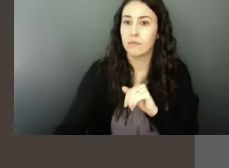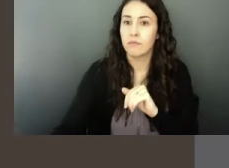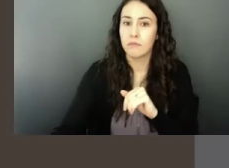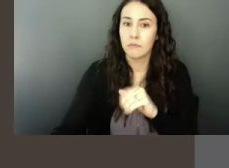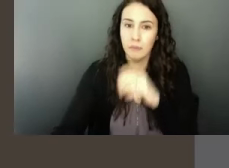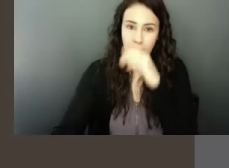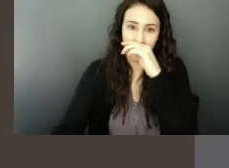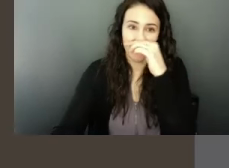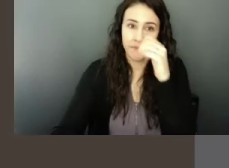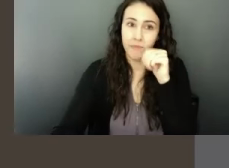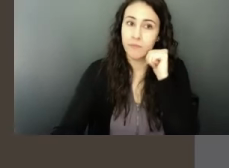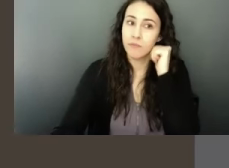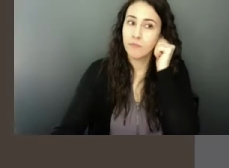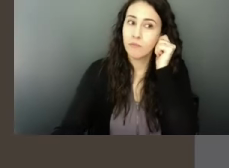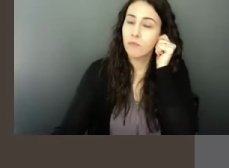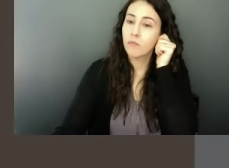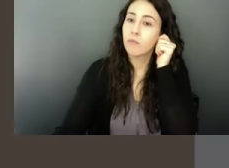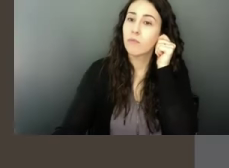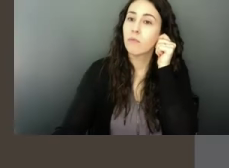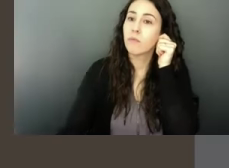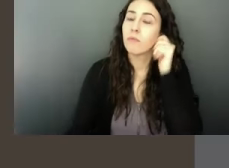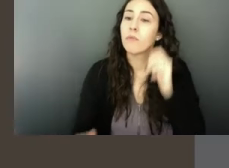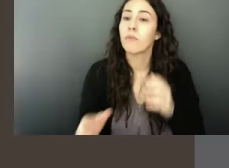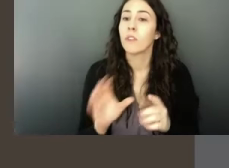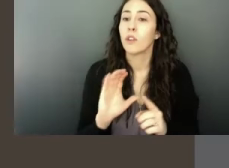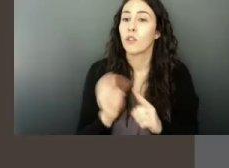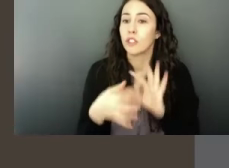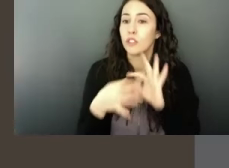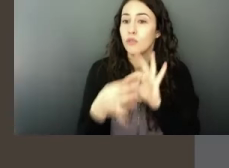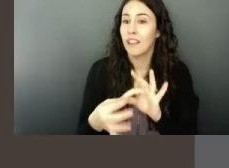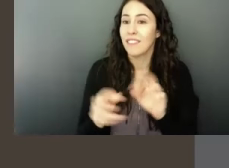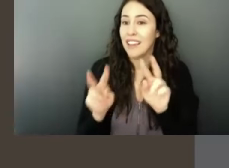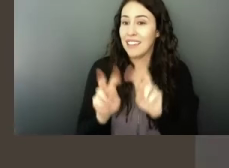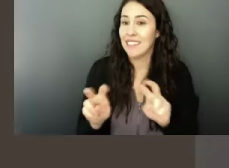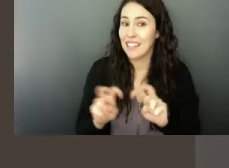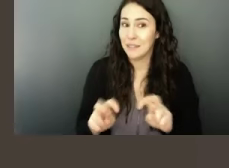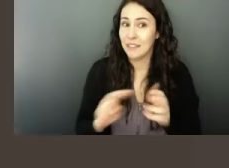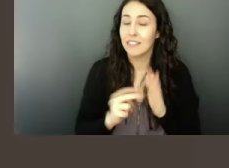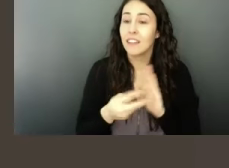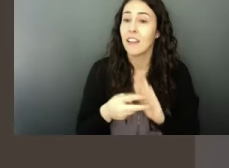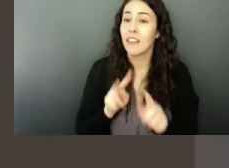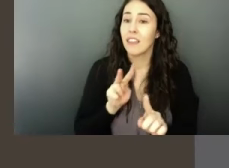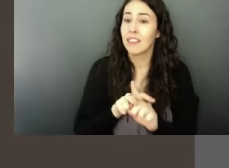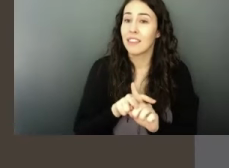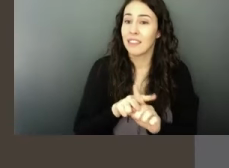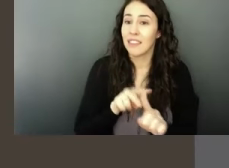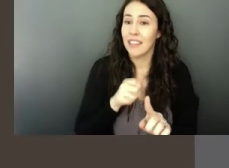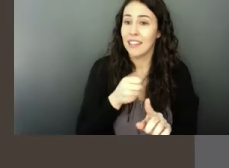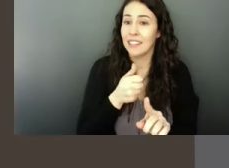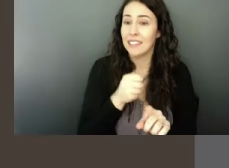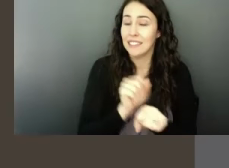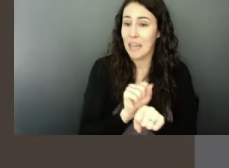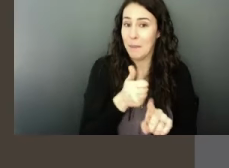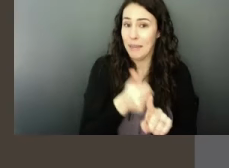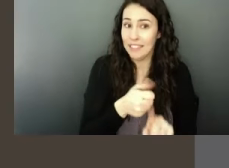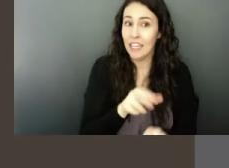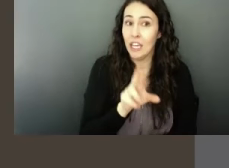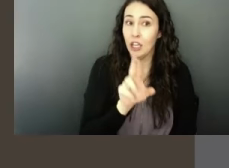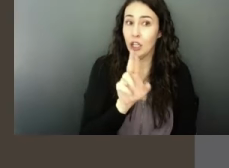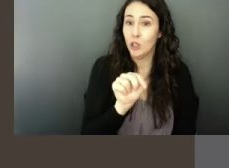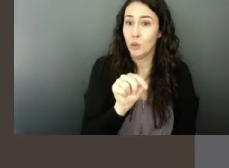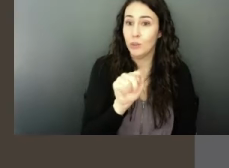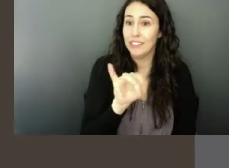a culturally relevant assessment are the assignment's utility value and the inclusive content.